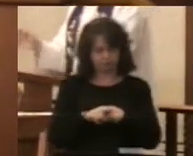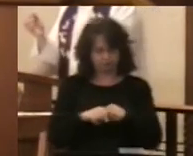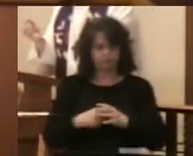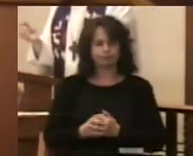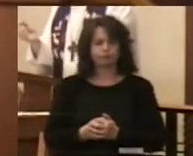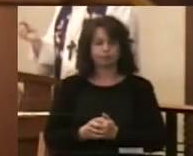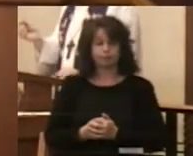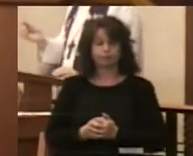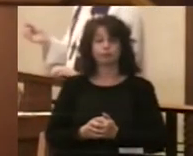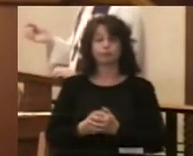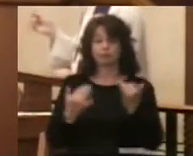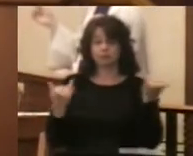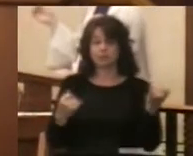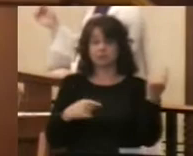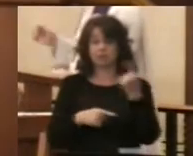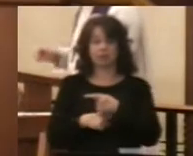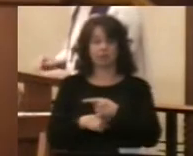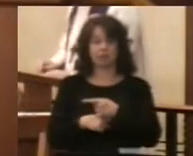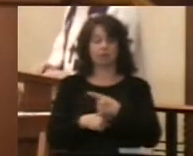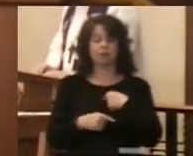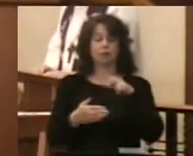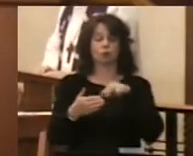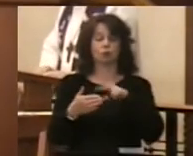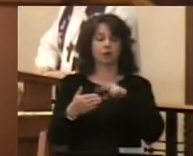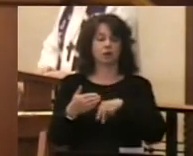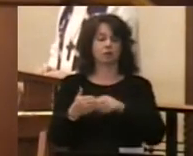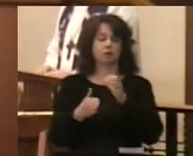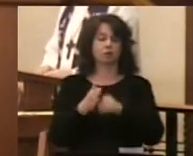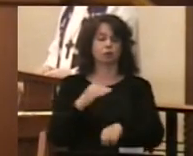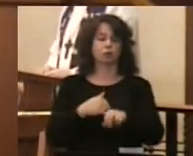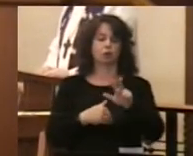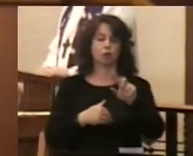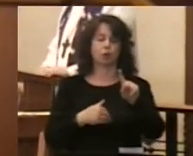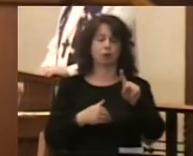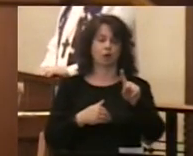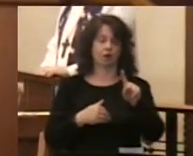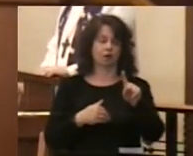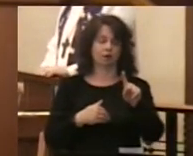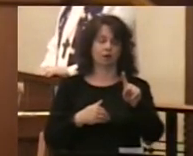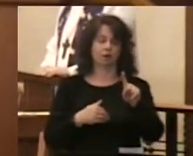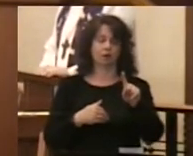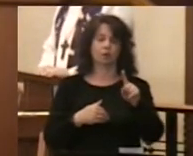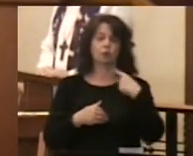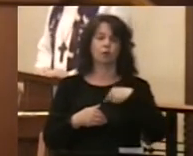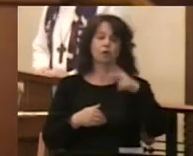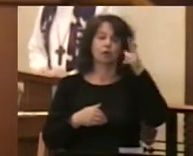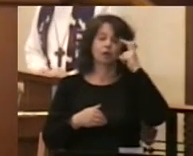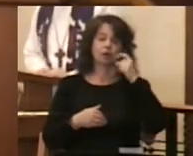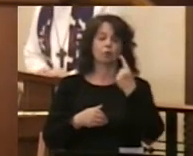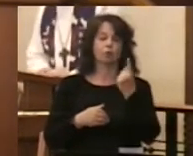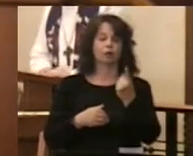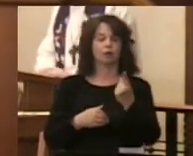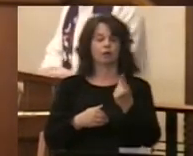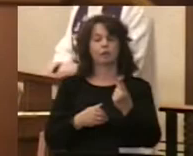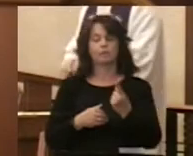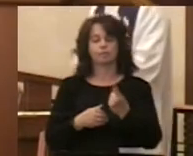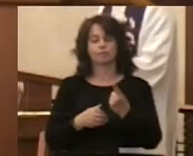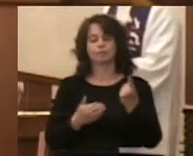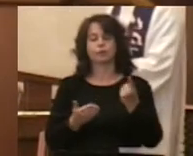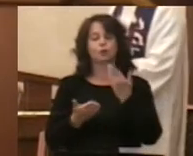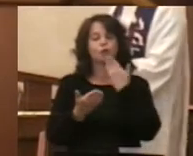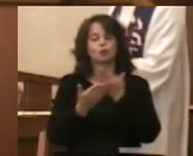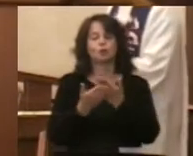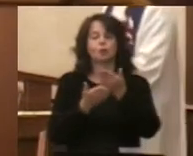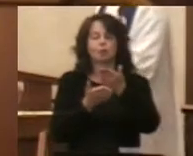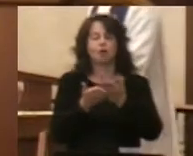Yet today, in our reading from chapter 31, we happen to hear one of the few bright spots that Jeremiah